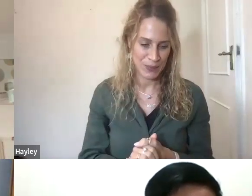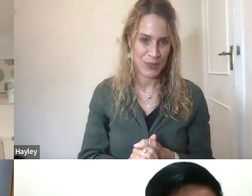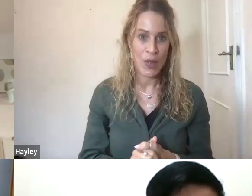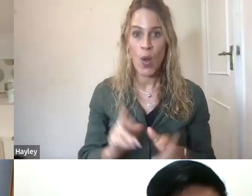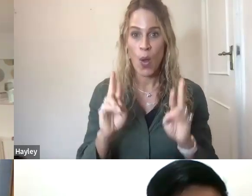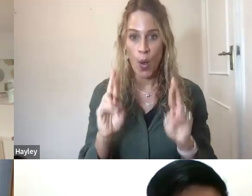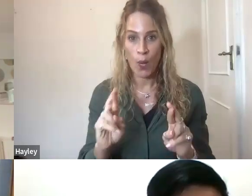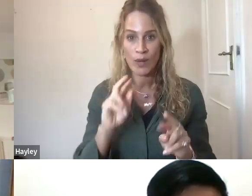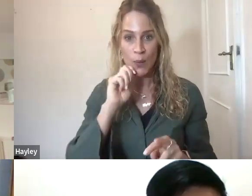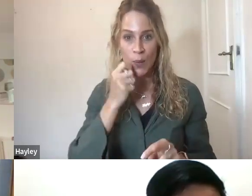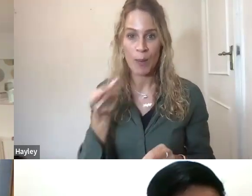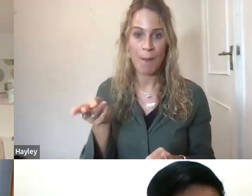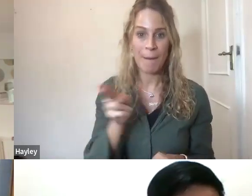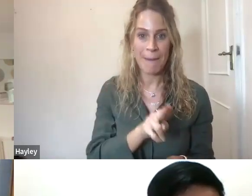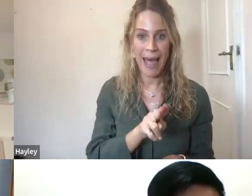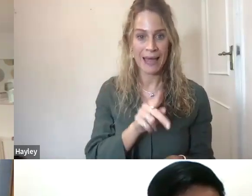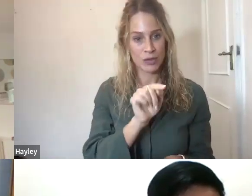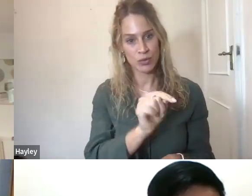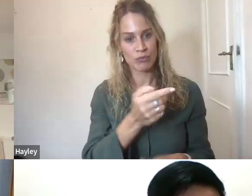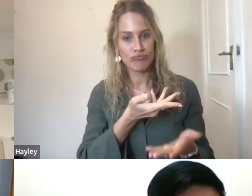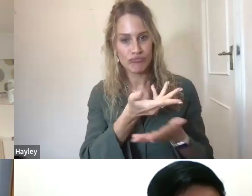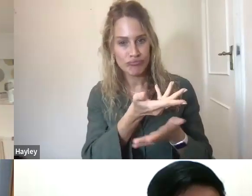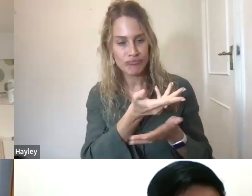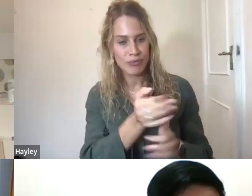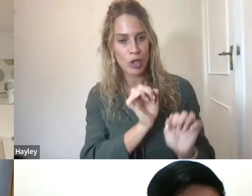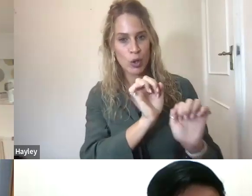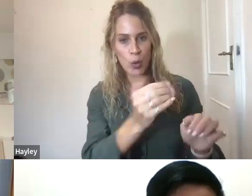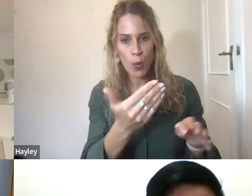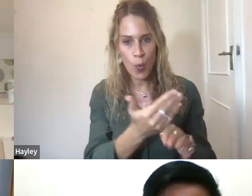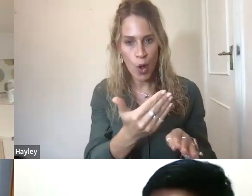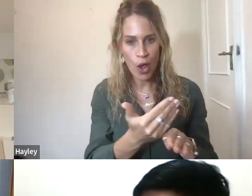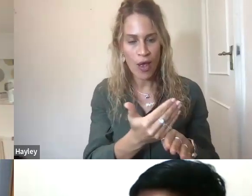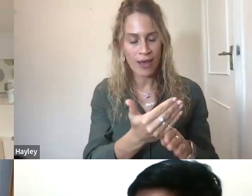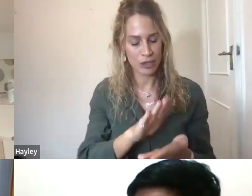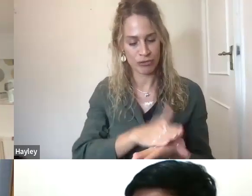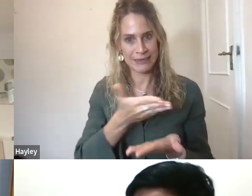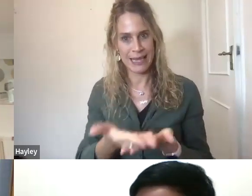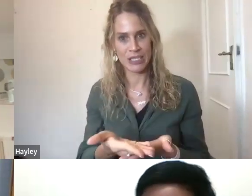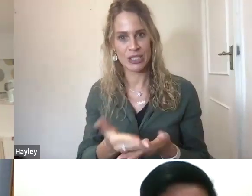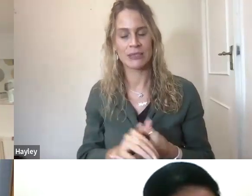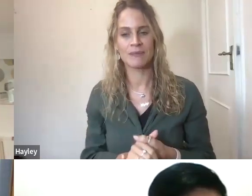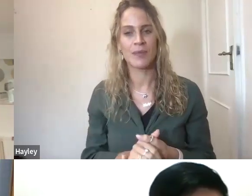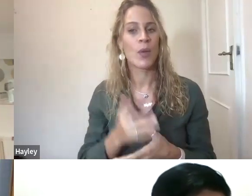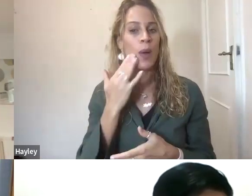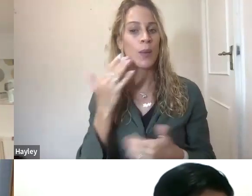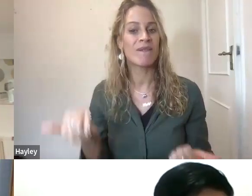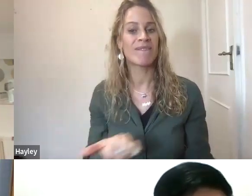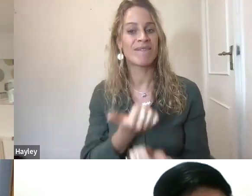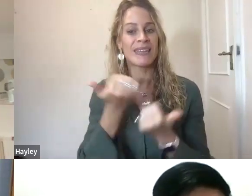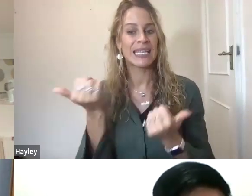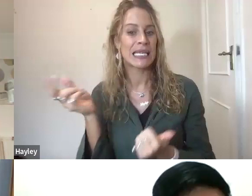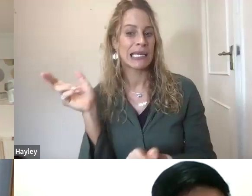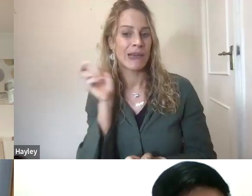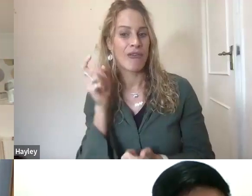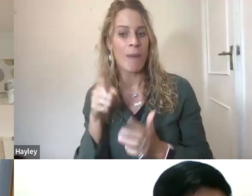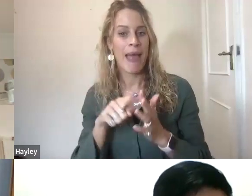to discuss some of your work and translations after we've heard from Eric. So